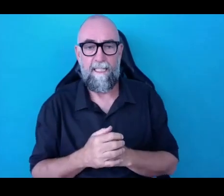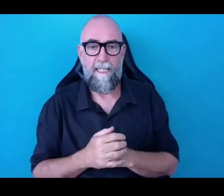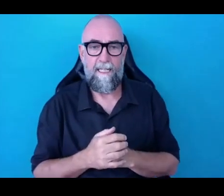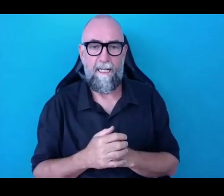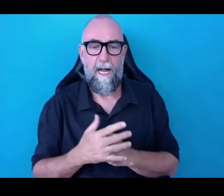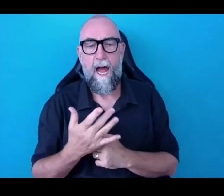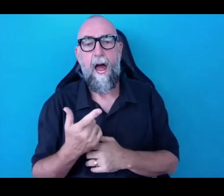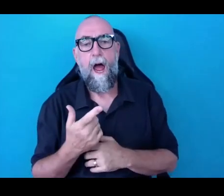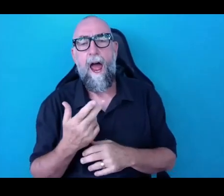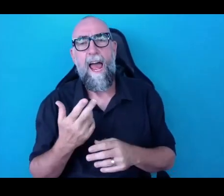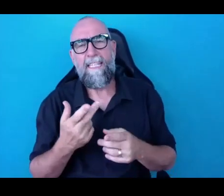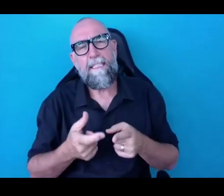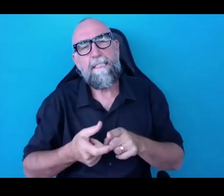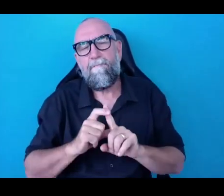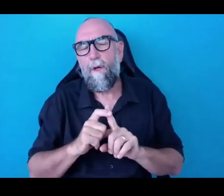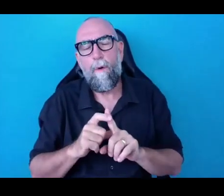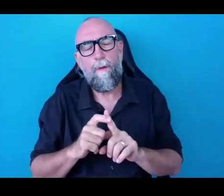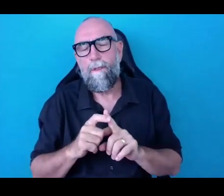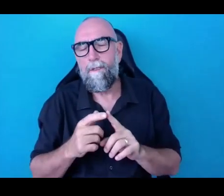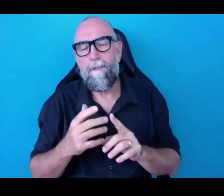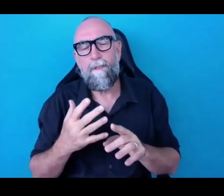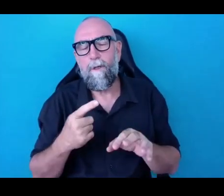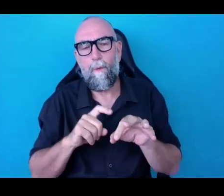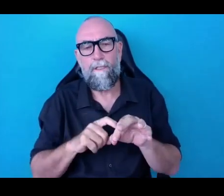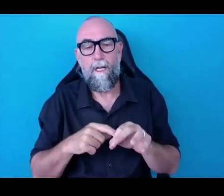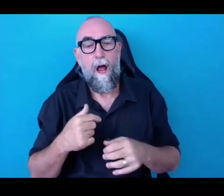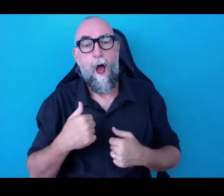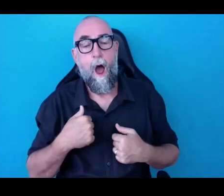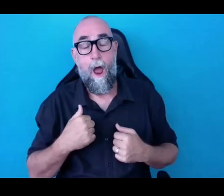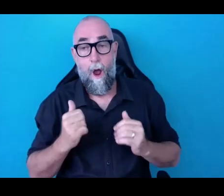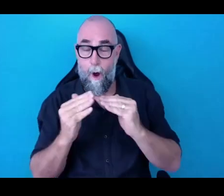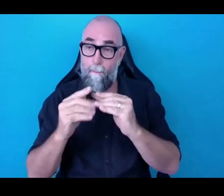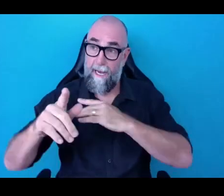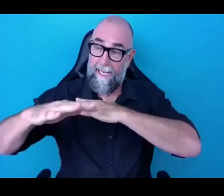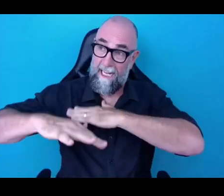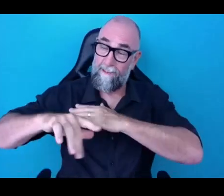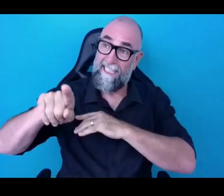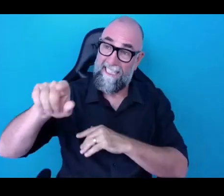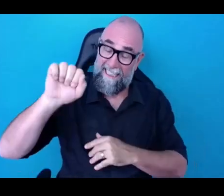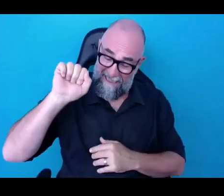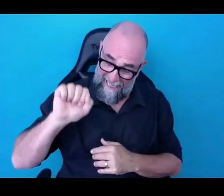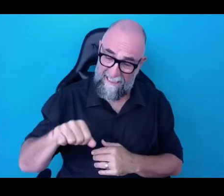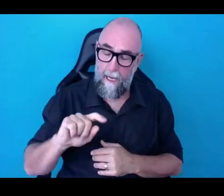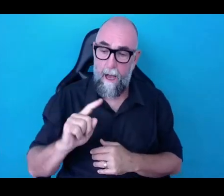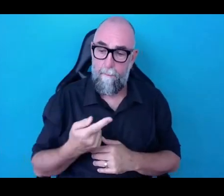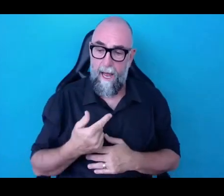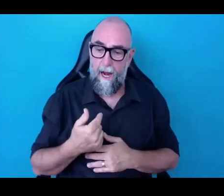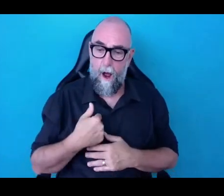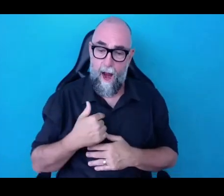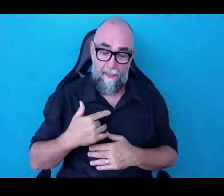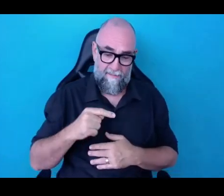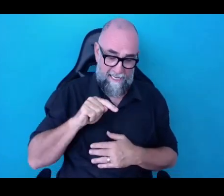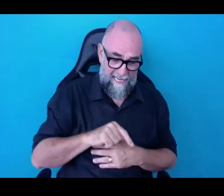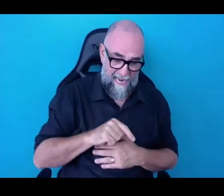It's a difficult question because whoever you ask is going to have a different answer. I live off country, but I'm so grateful to have and know my country, and a lot of people that live off country.